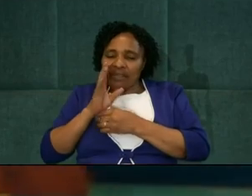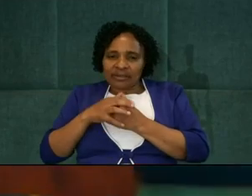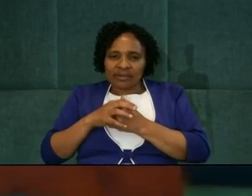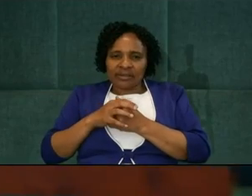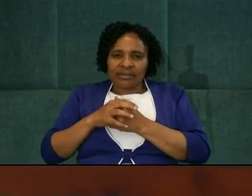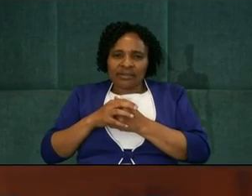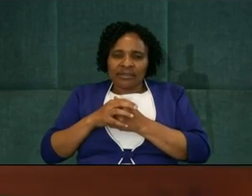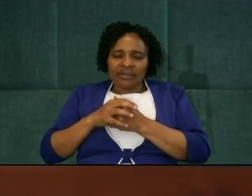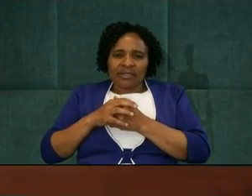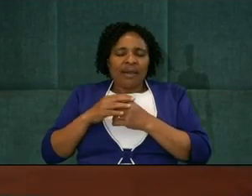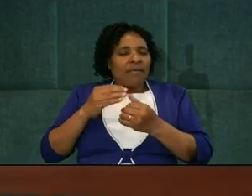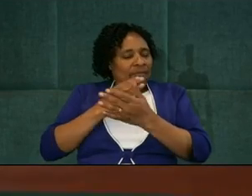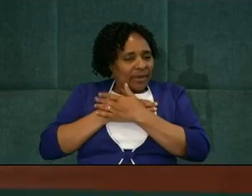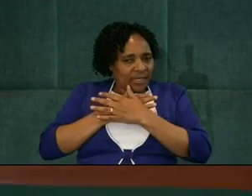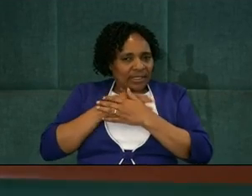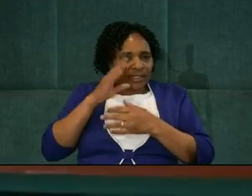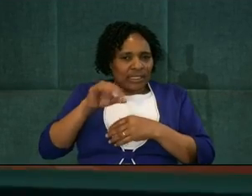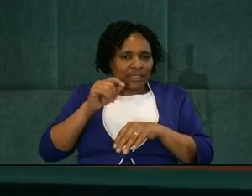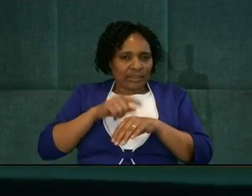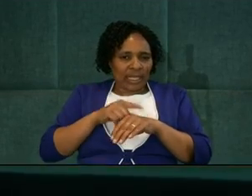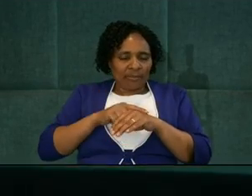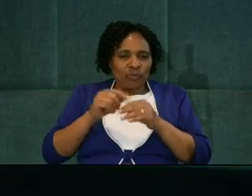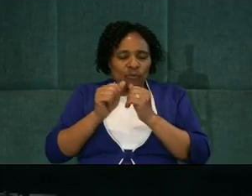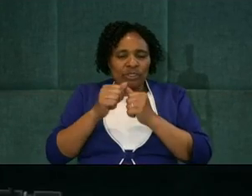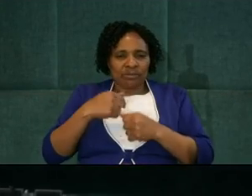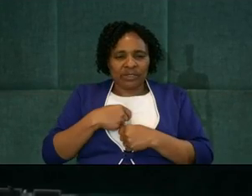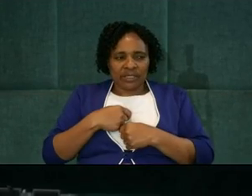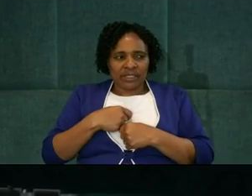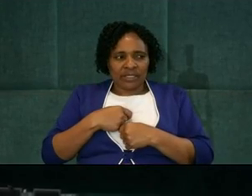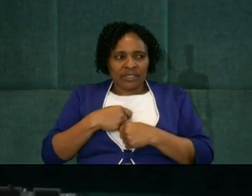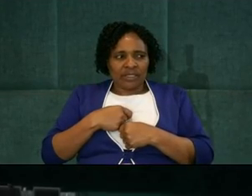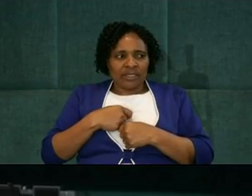Brethren, take your time with me, because I'm going to take my time with you.